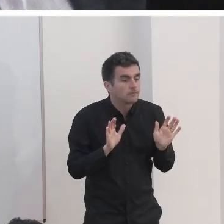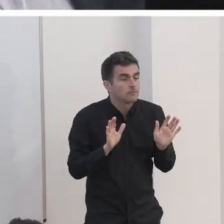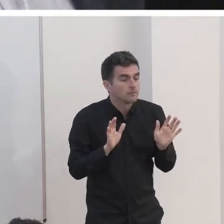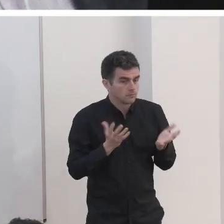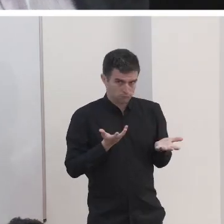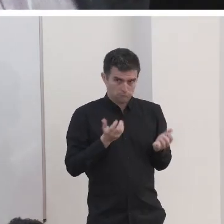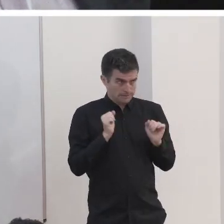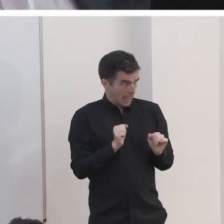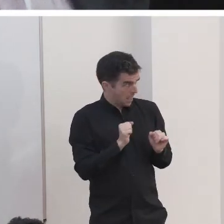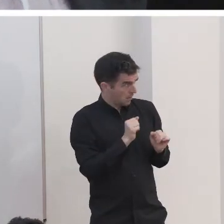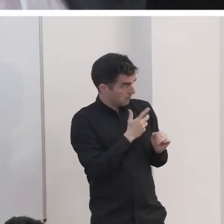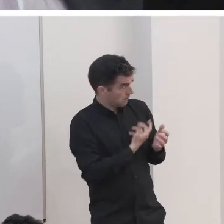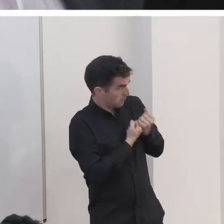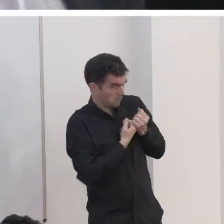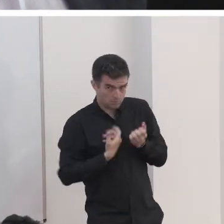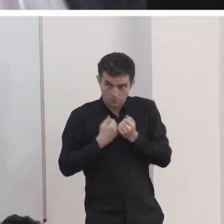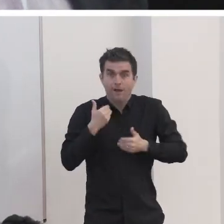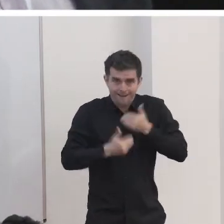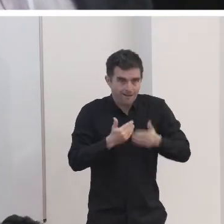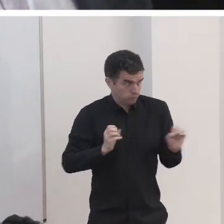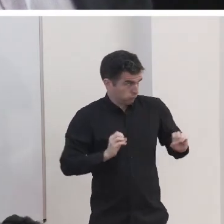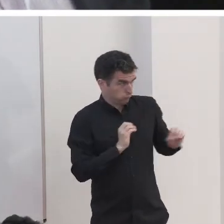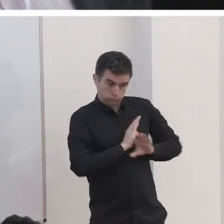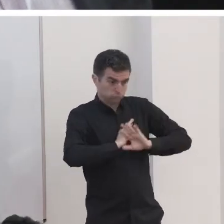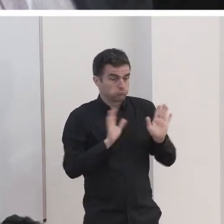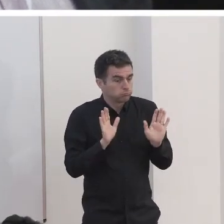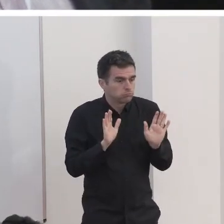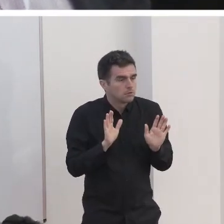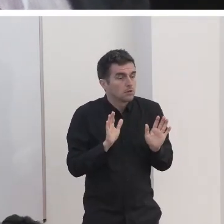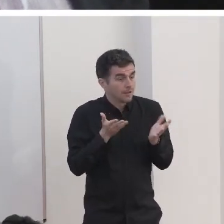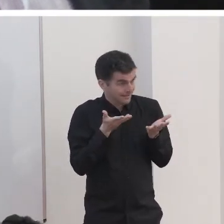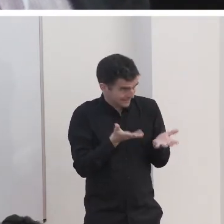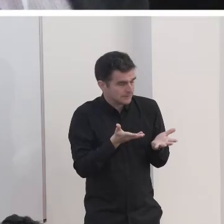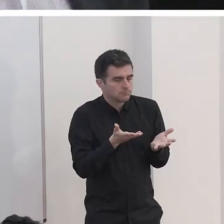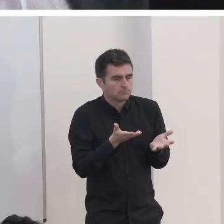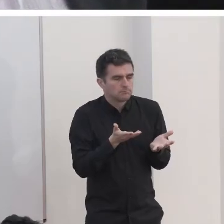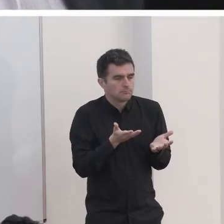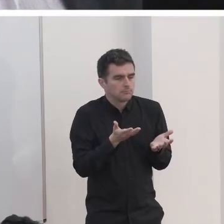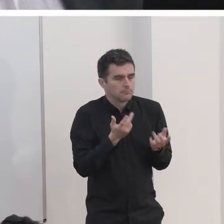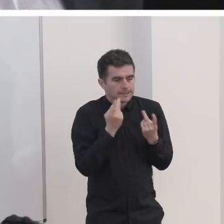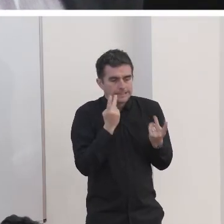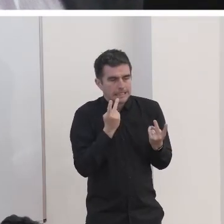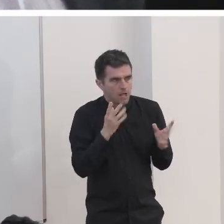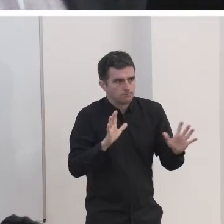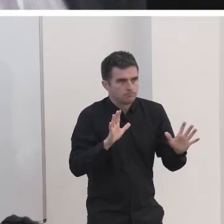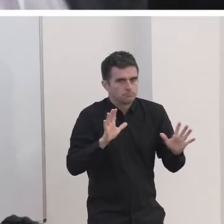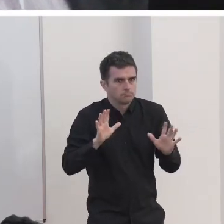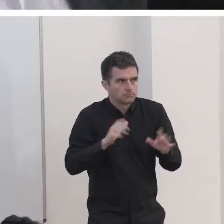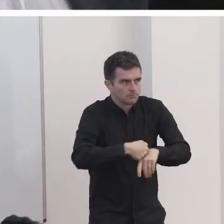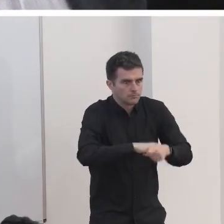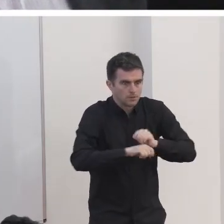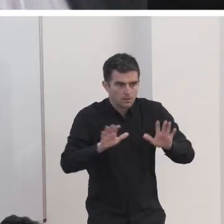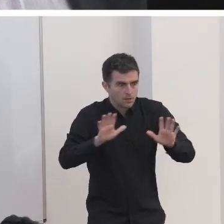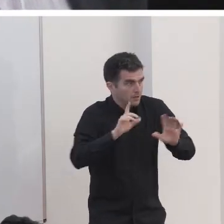efforts, reach out to the consultant, in fact, to establish the facts. It was very, very difficult.